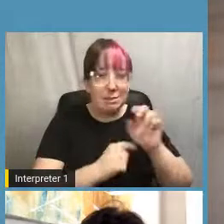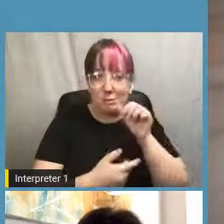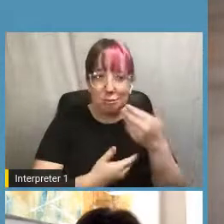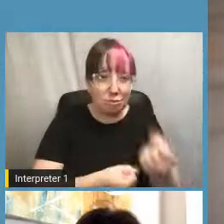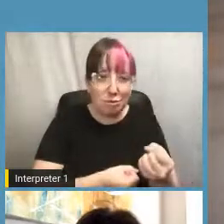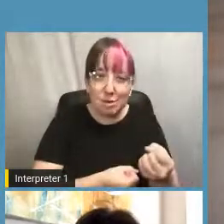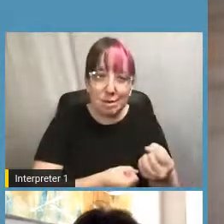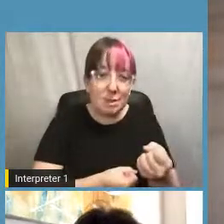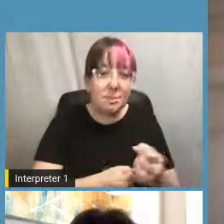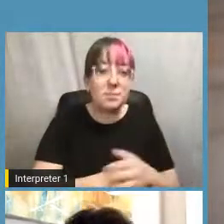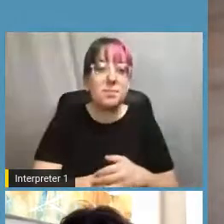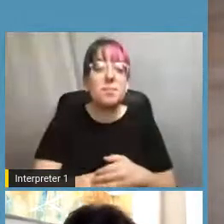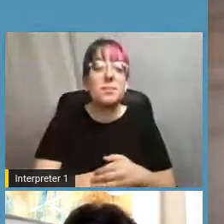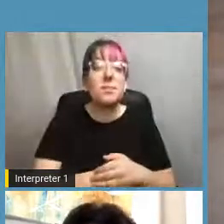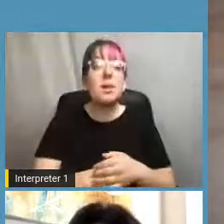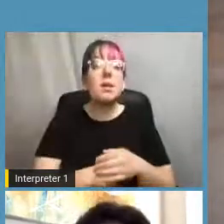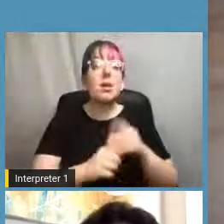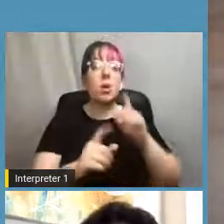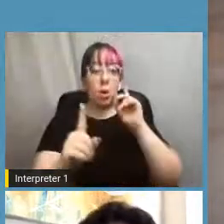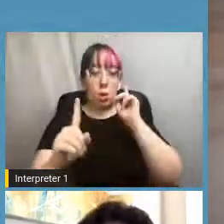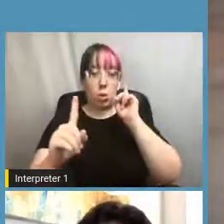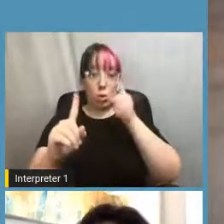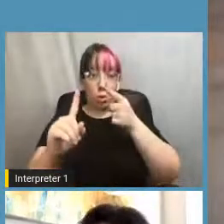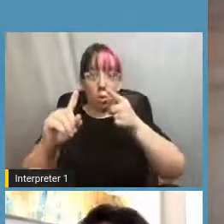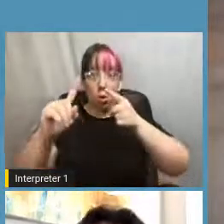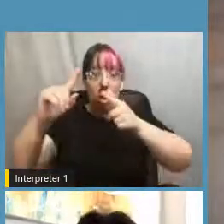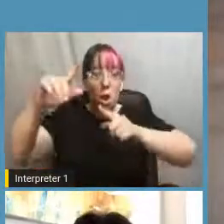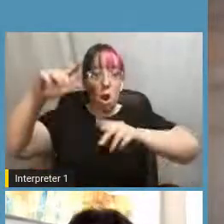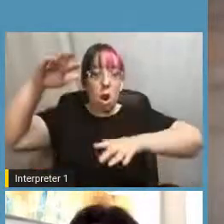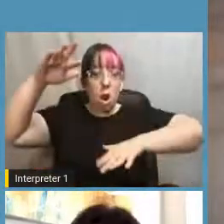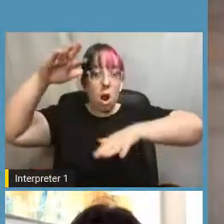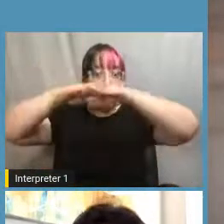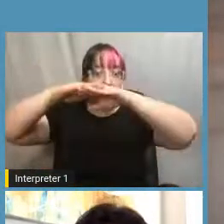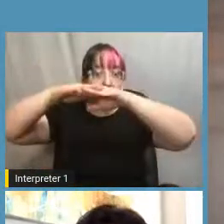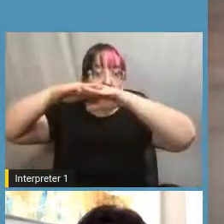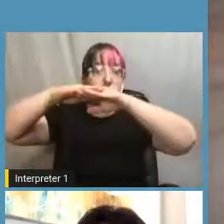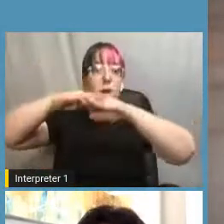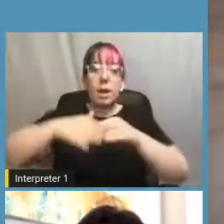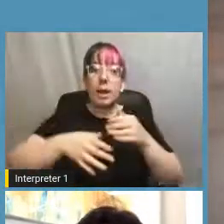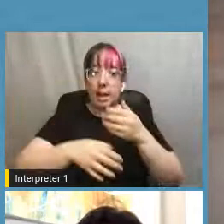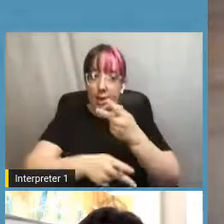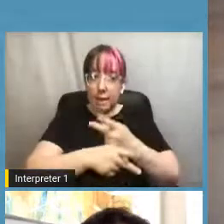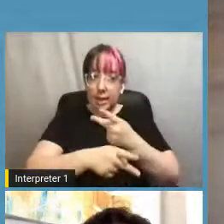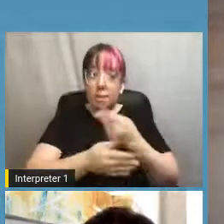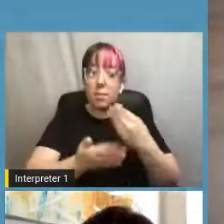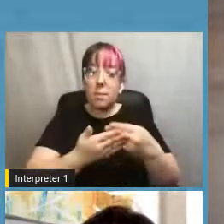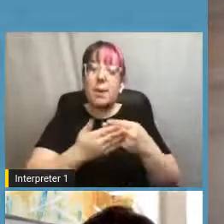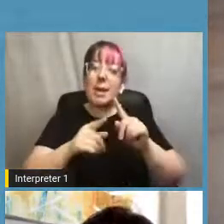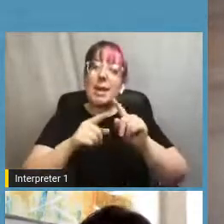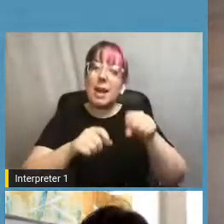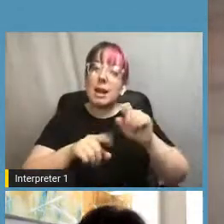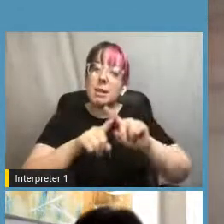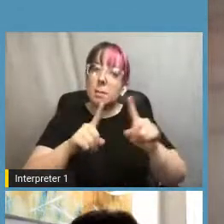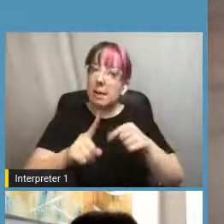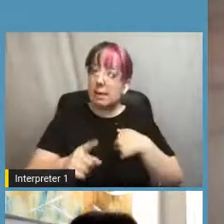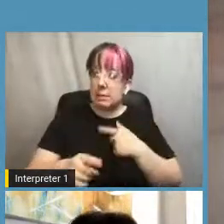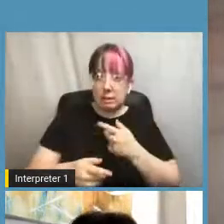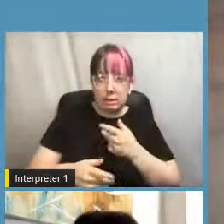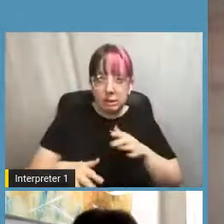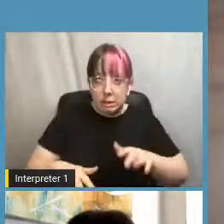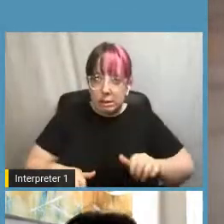meet the goal, they will keep, you get to keep the money, but it makes people hesitant about it. Kickstarter is more